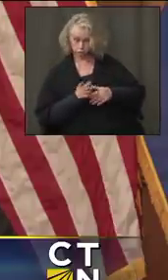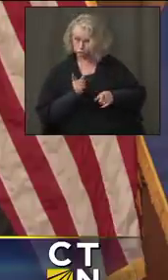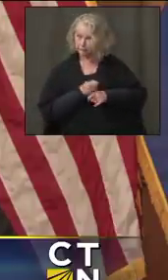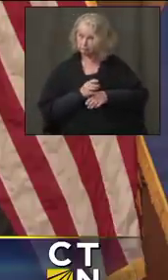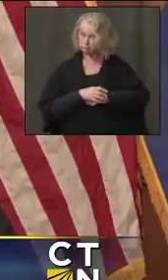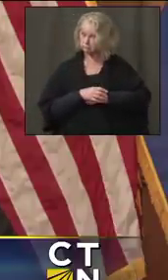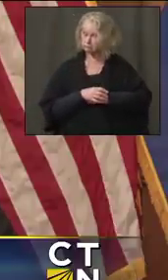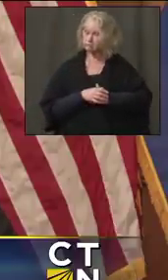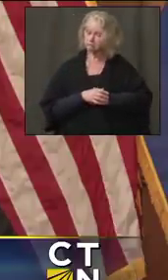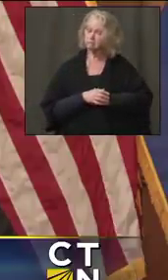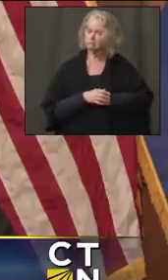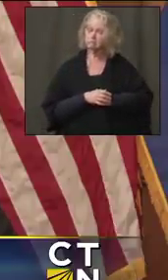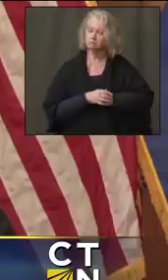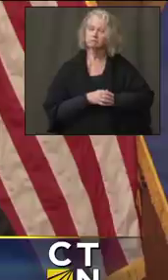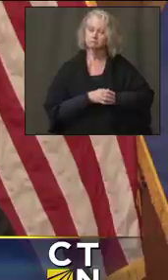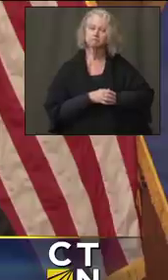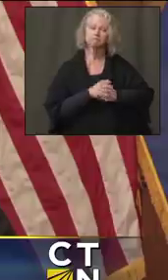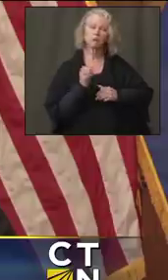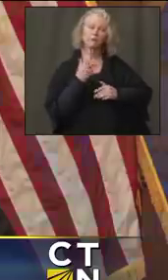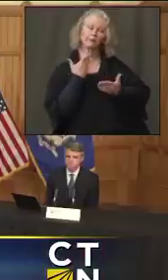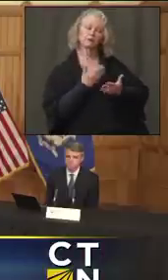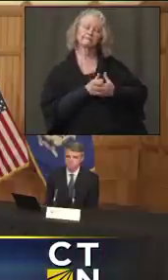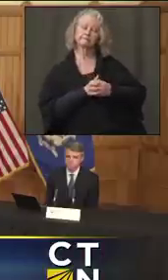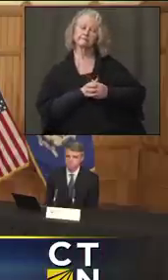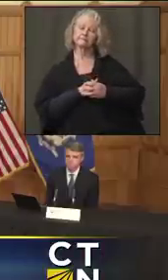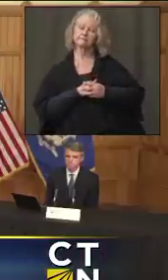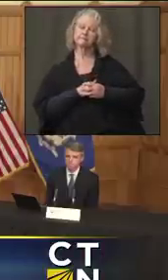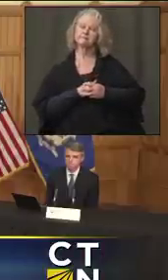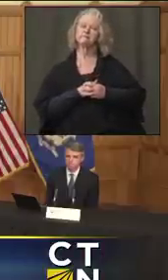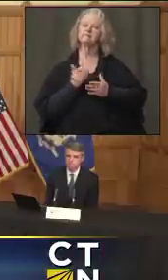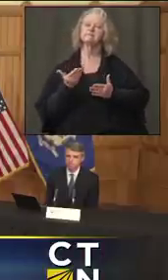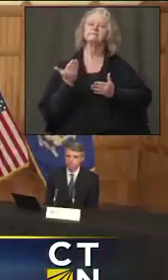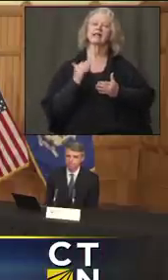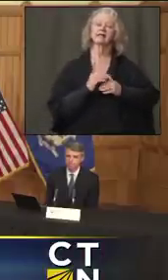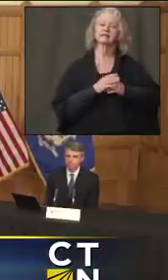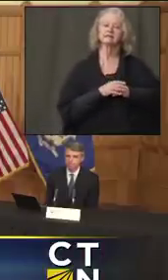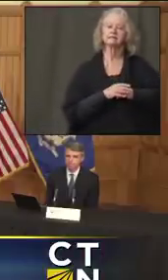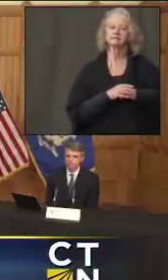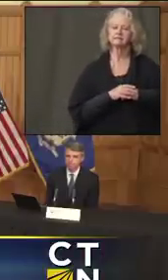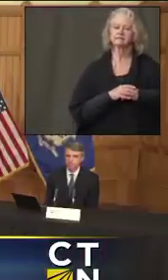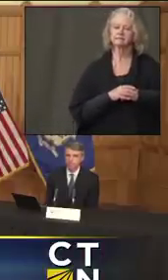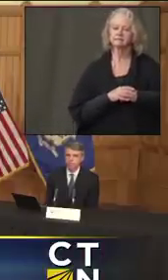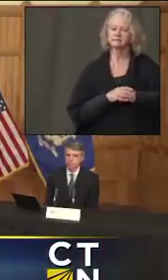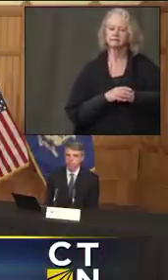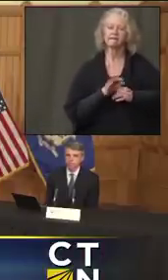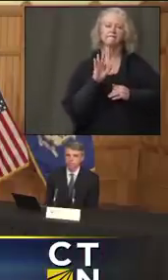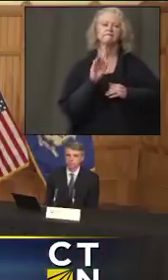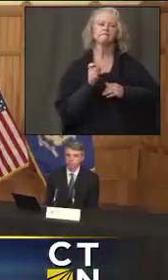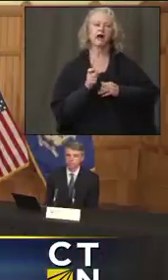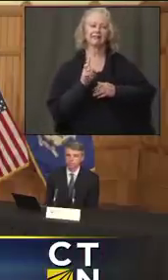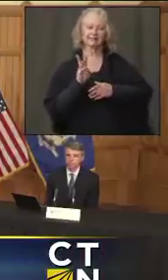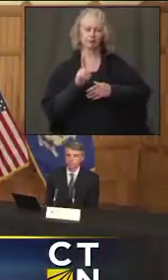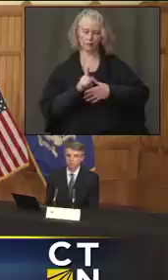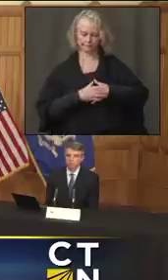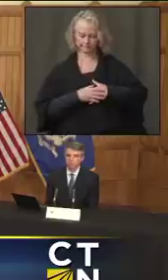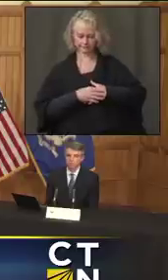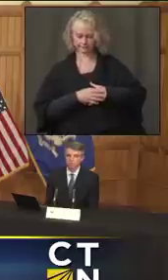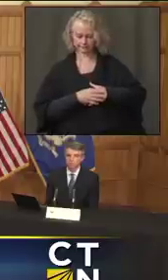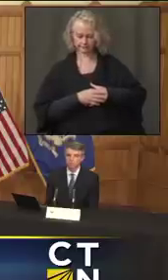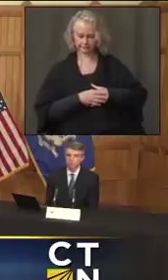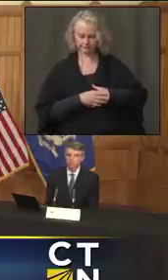Correct. Okay, thank you. Move along next to Fox 61.